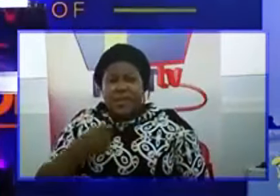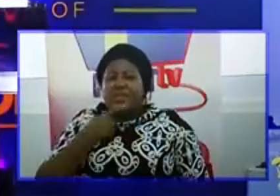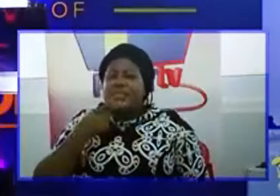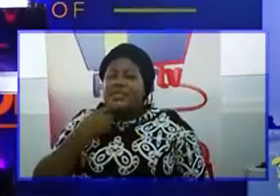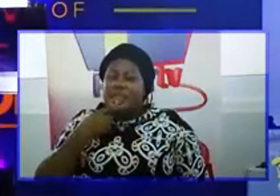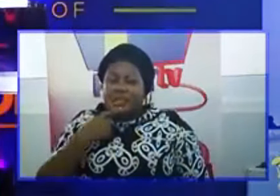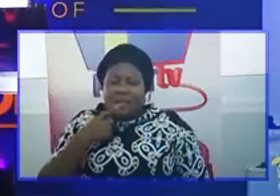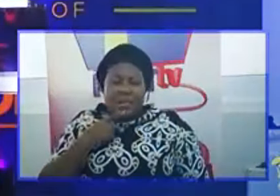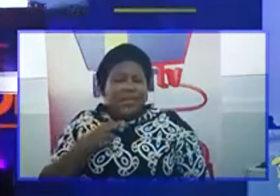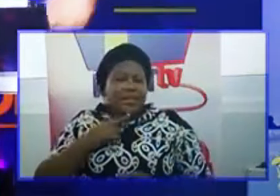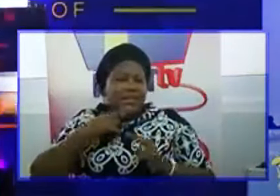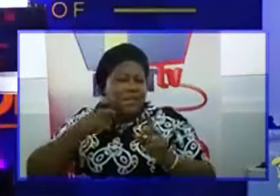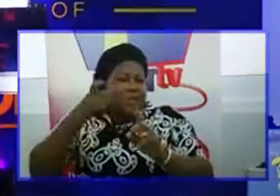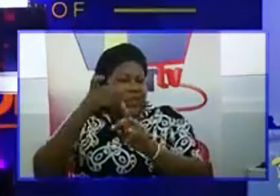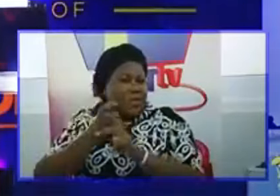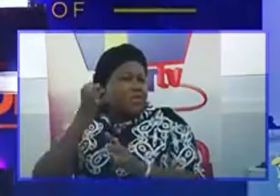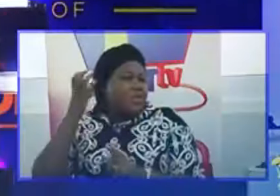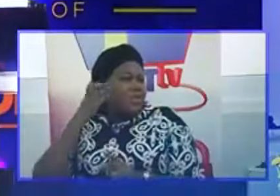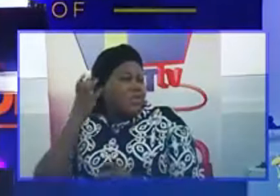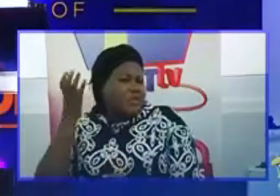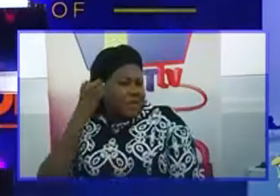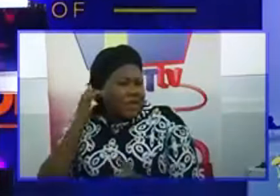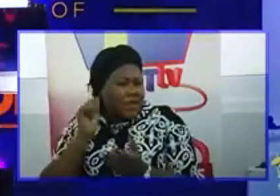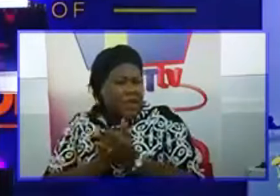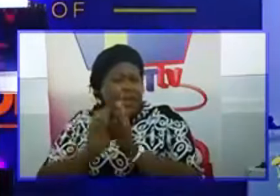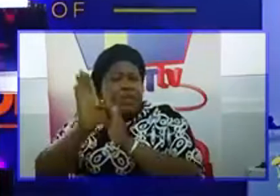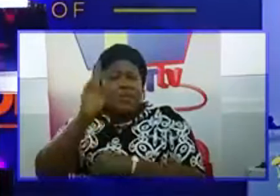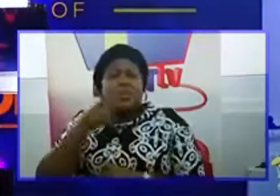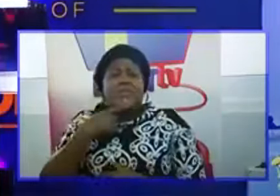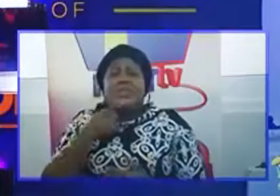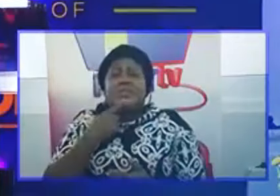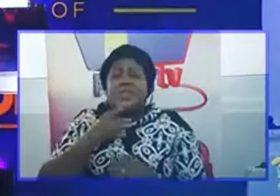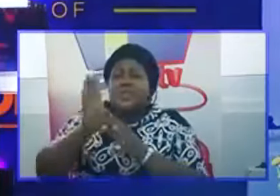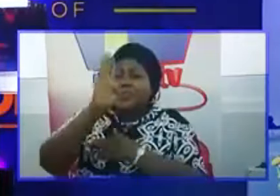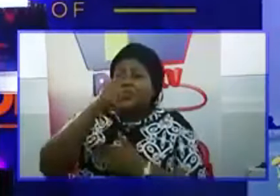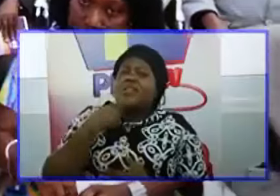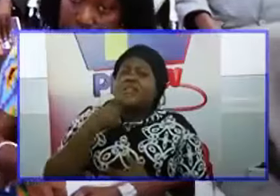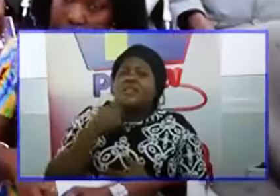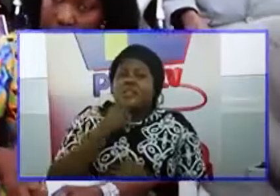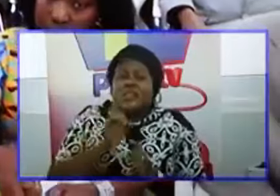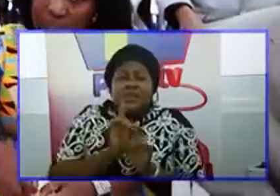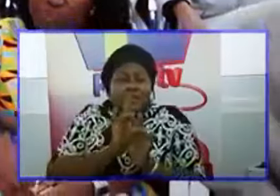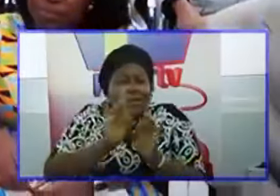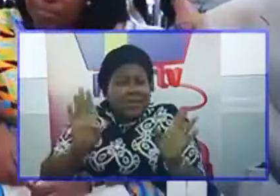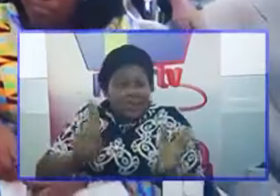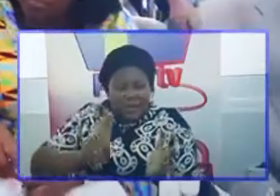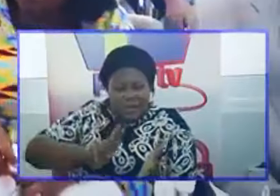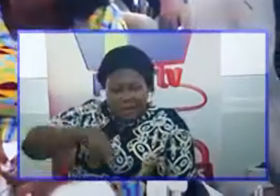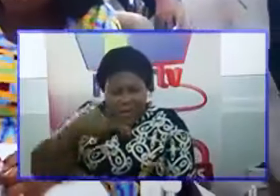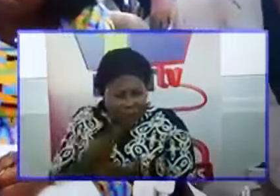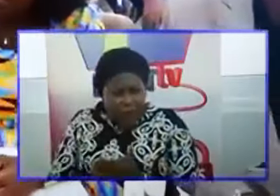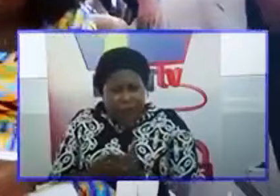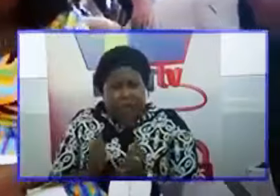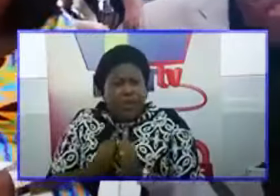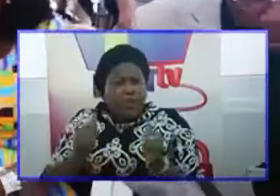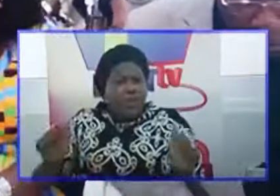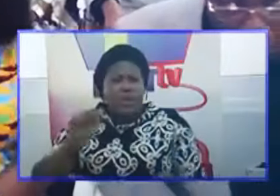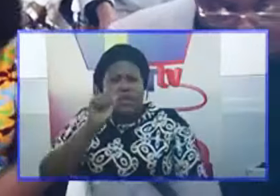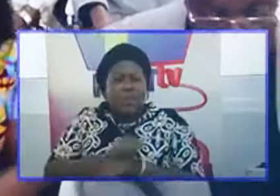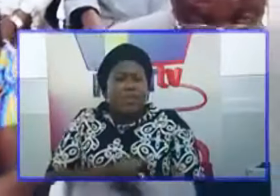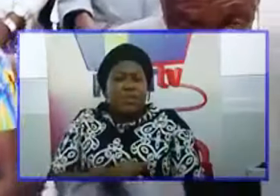hearing, thou sayest the Lord again. And the Bible said, no word of his fell to the ground without being accomplished. Now,